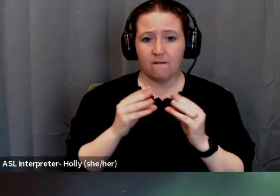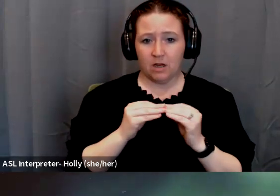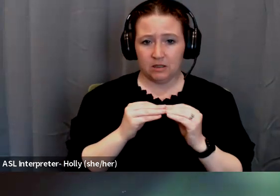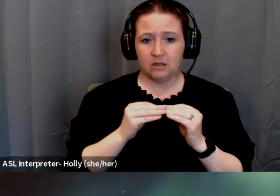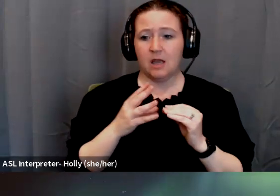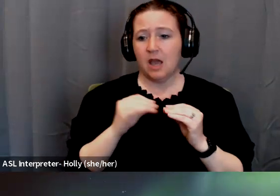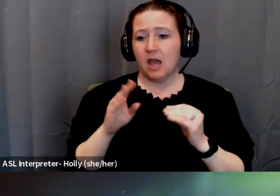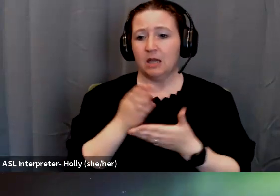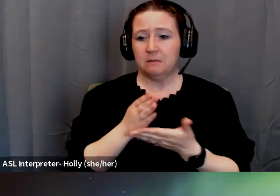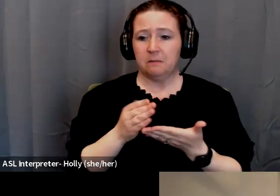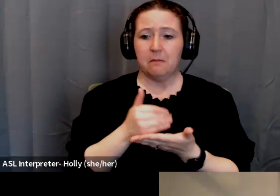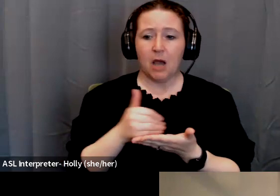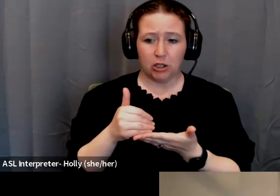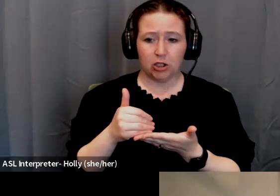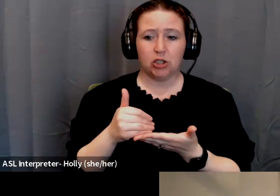budget resolutions.